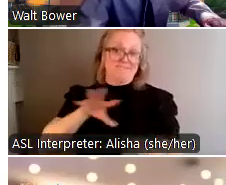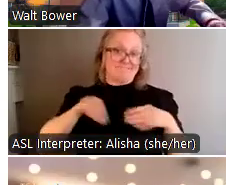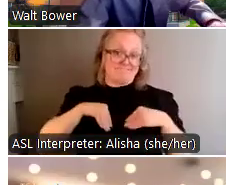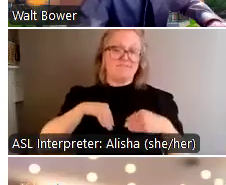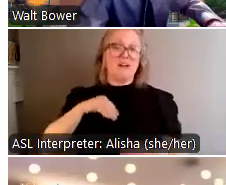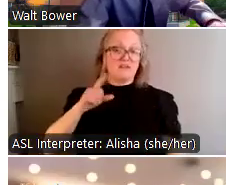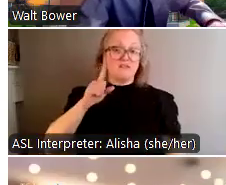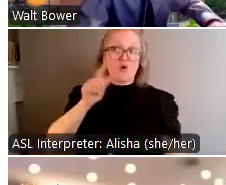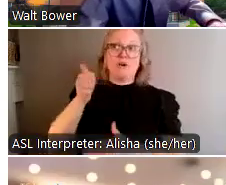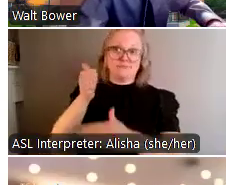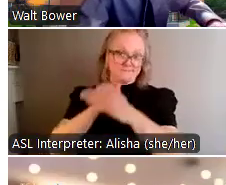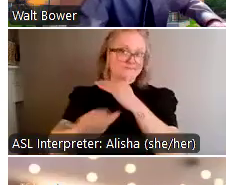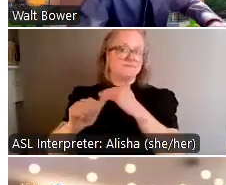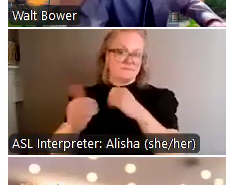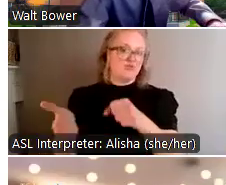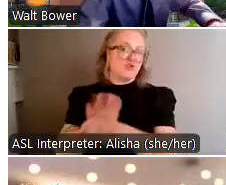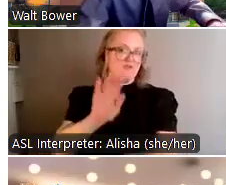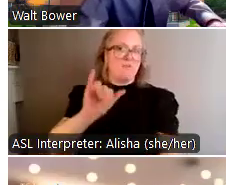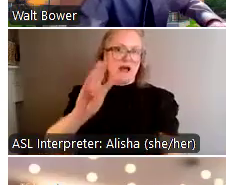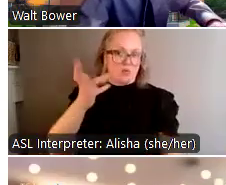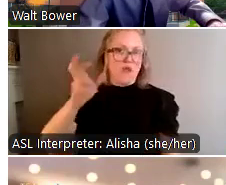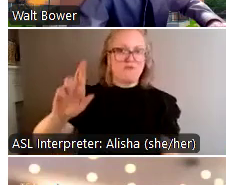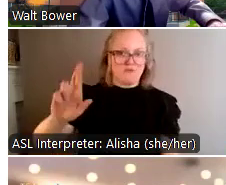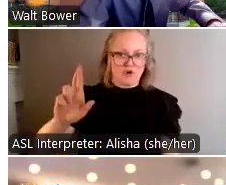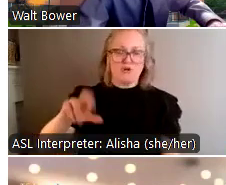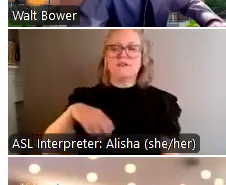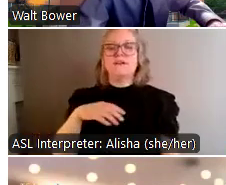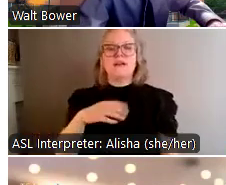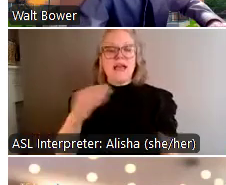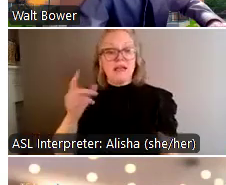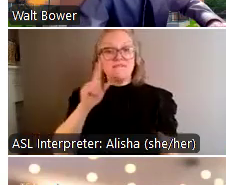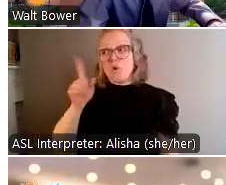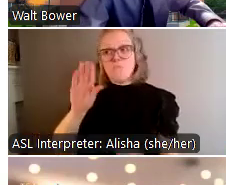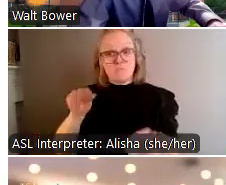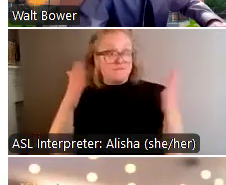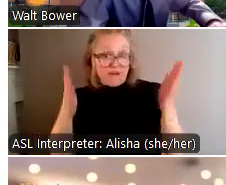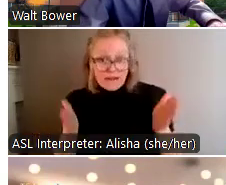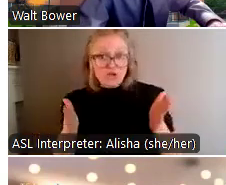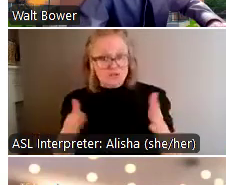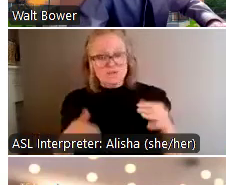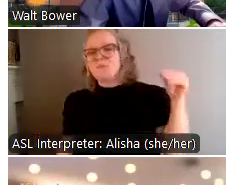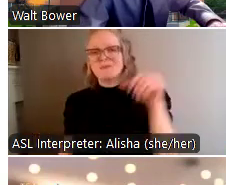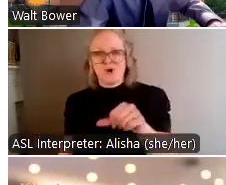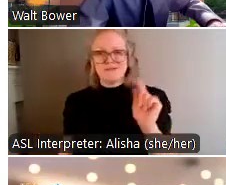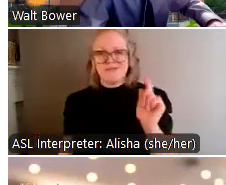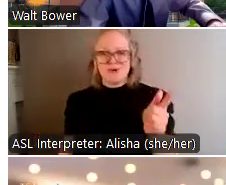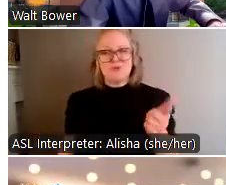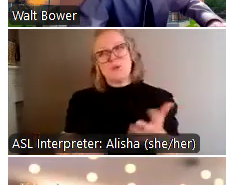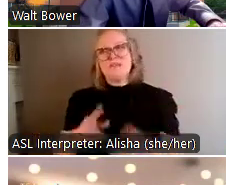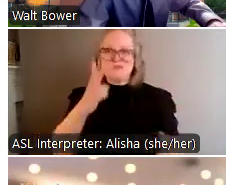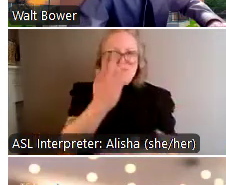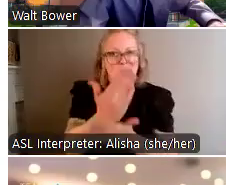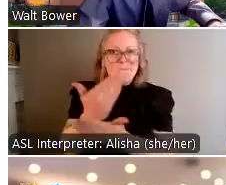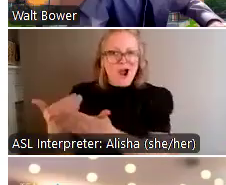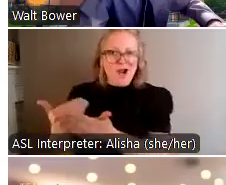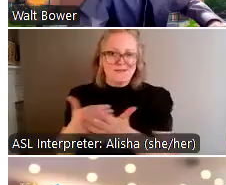an individual to get waiver and for the providers to receive that reimbursement. So it's kind of like a 2-step process